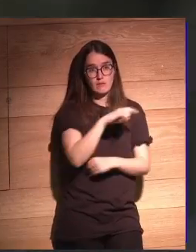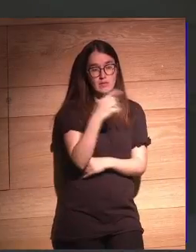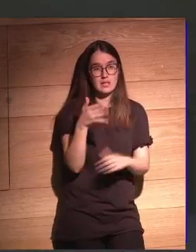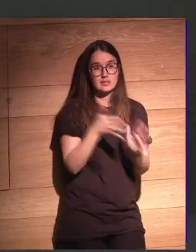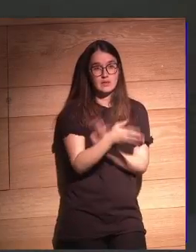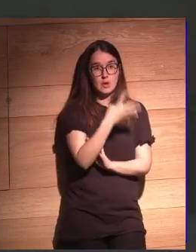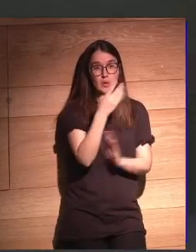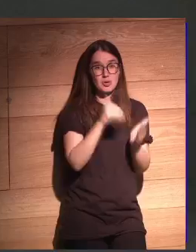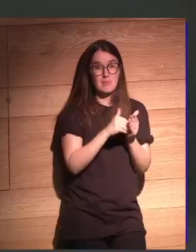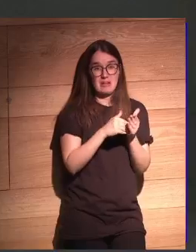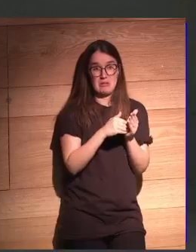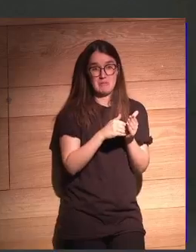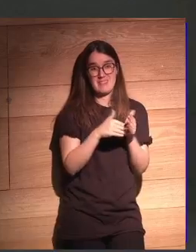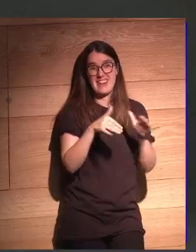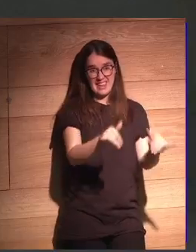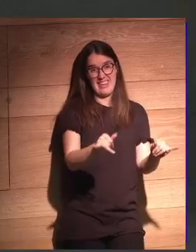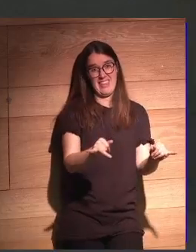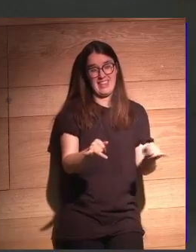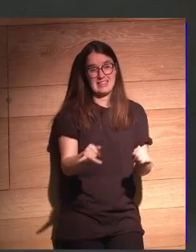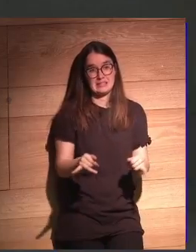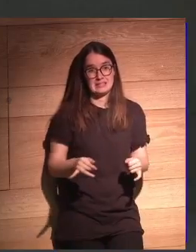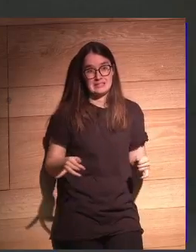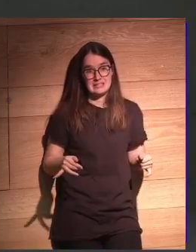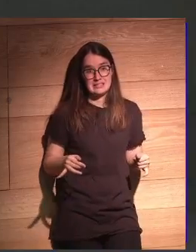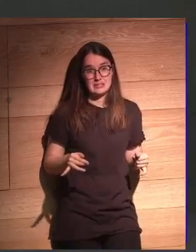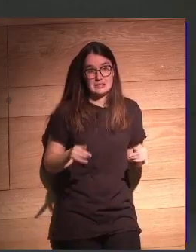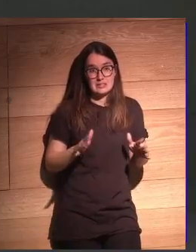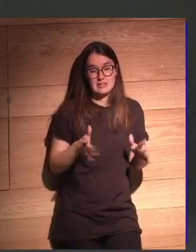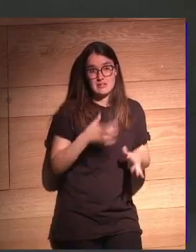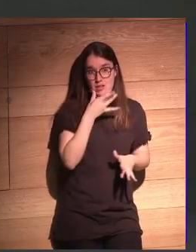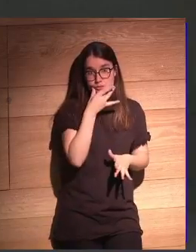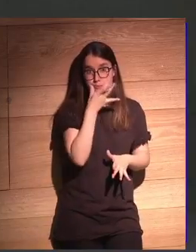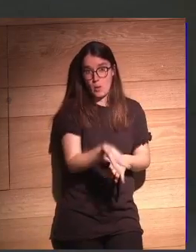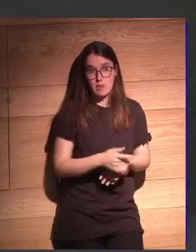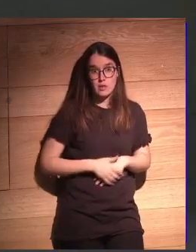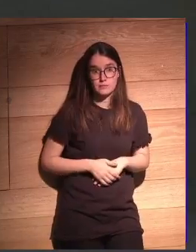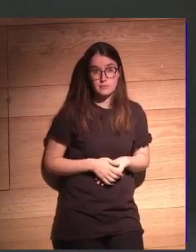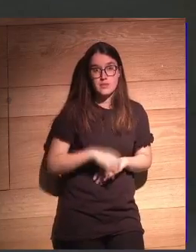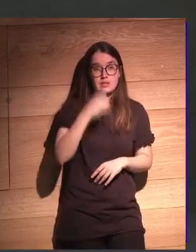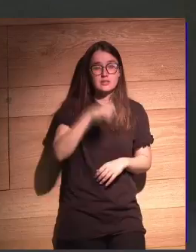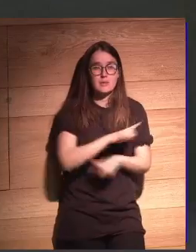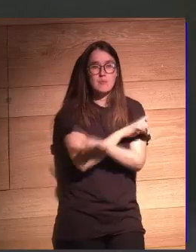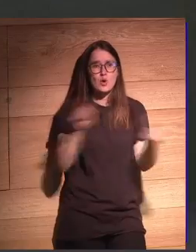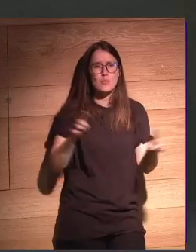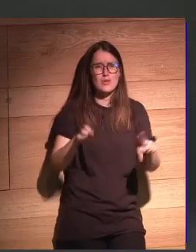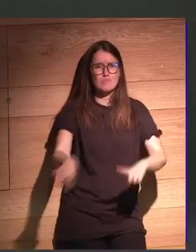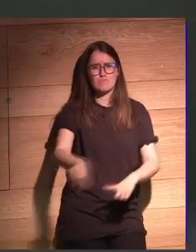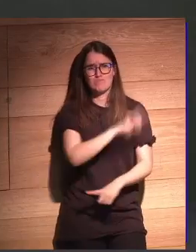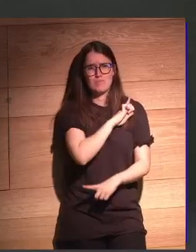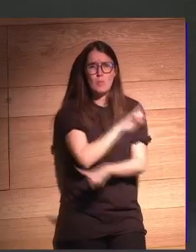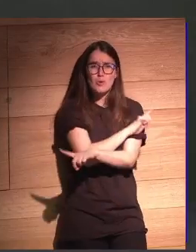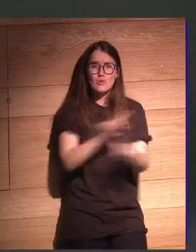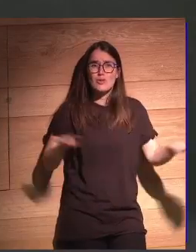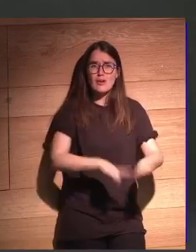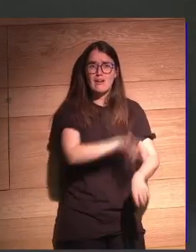has 400 million euro to building houses that I think would really not, it's far from being enough. And